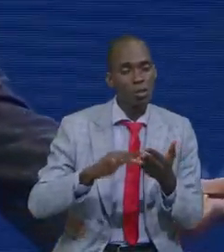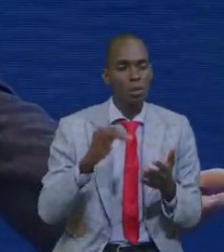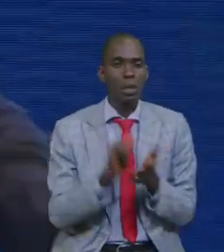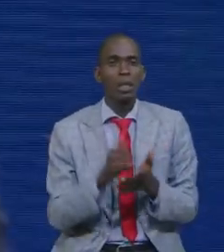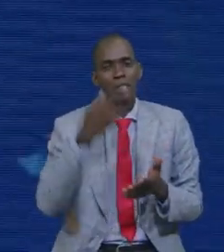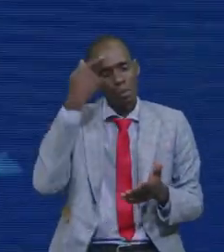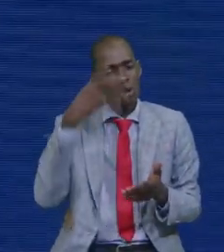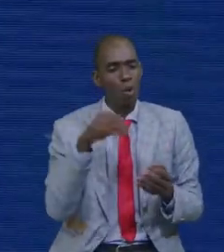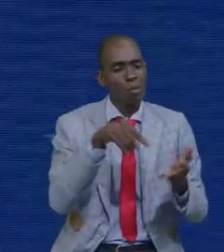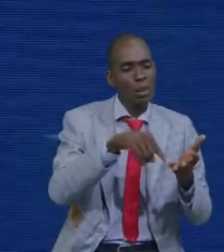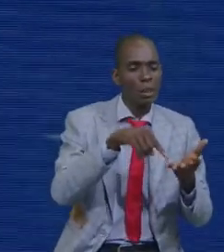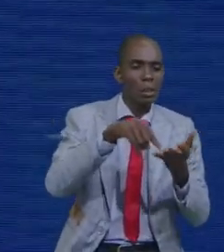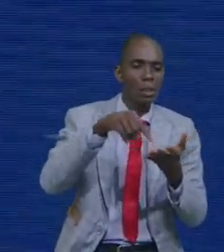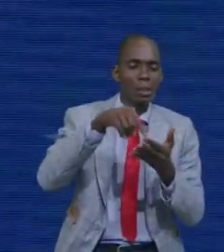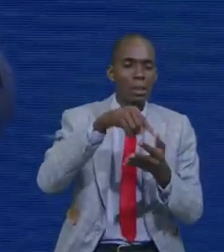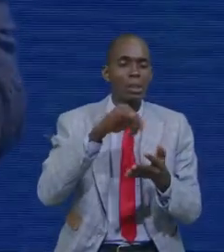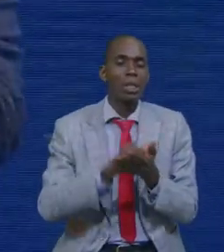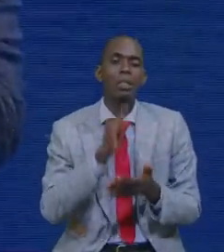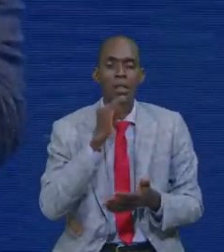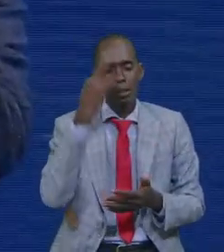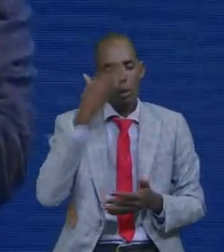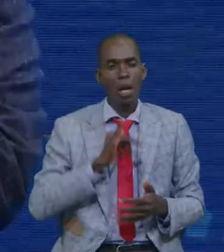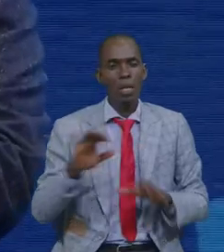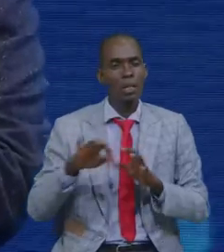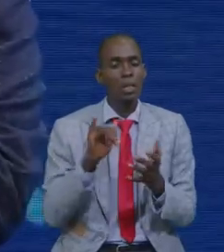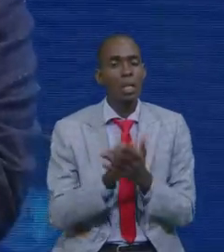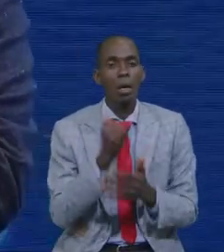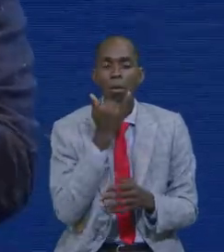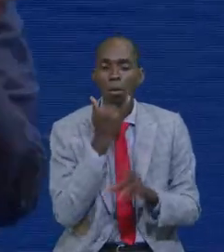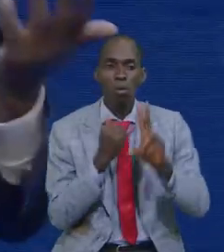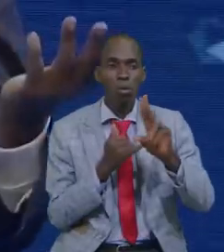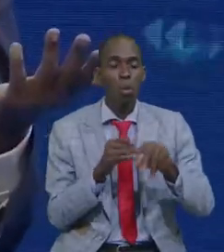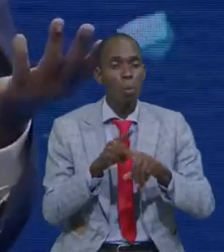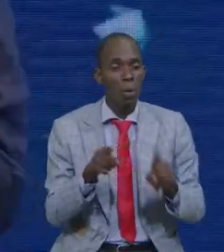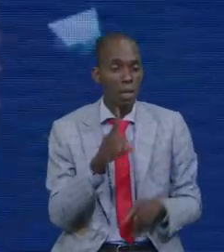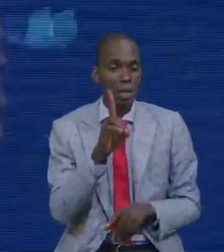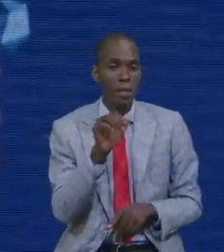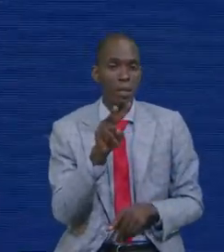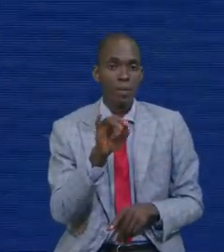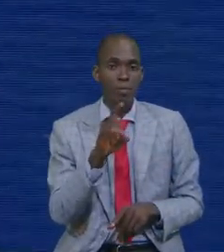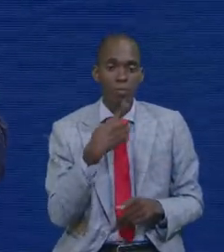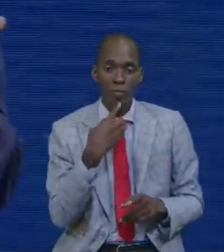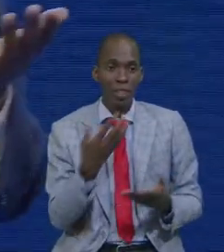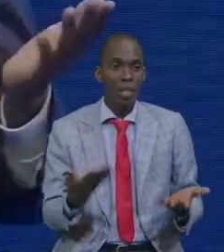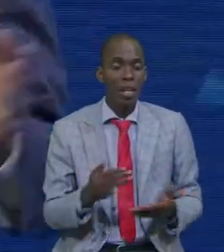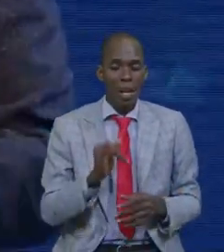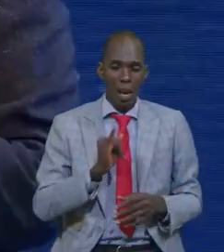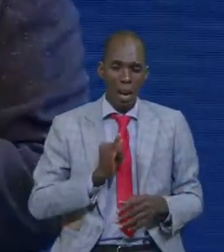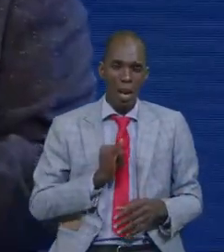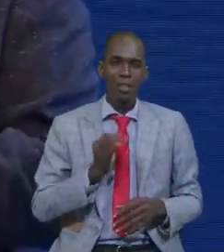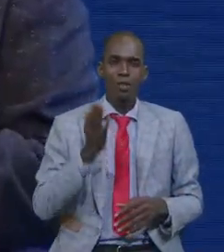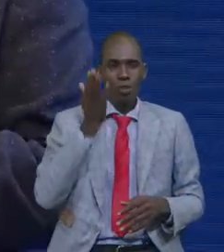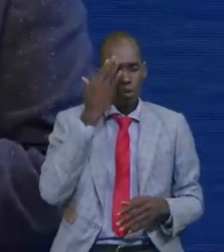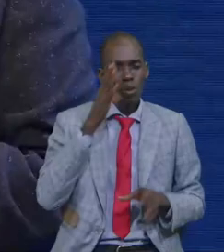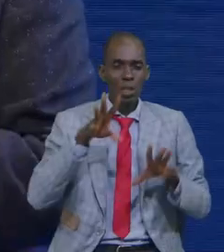of that, that's why I did the other. He said, I acknowledge my transgressions, and my sin